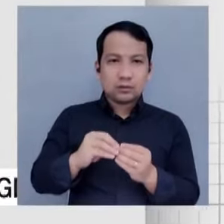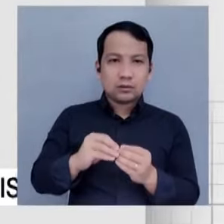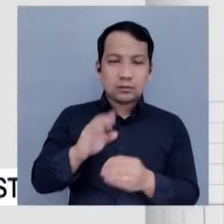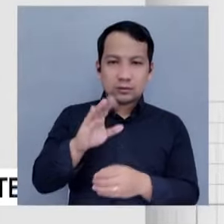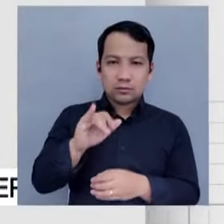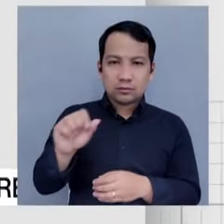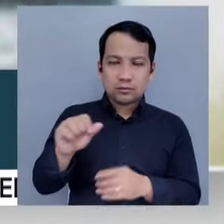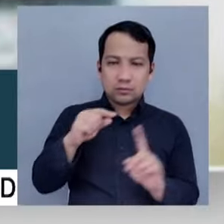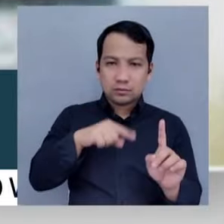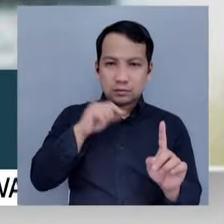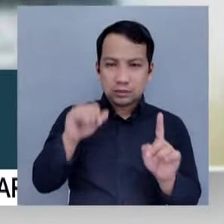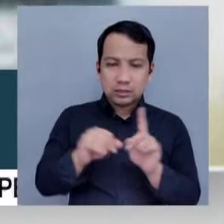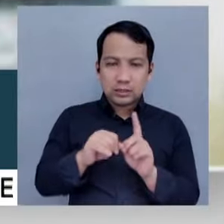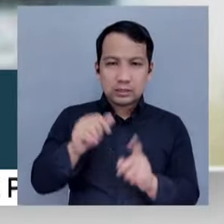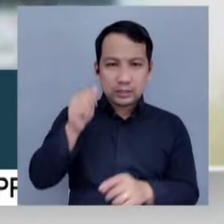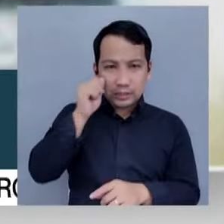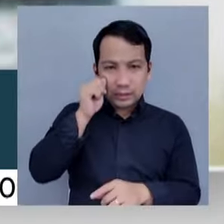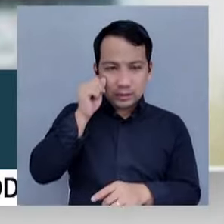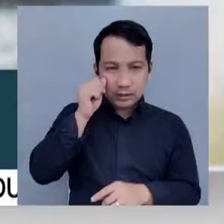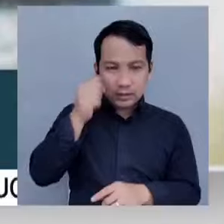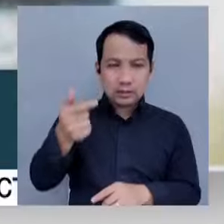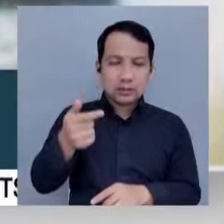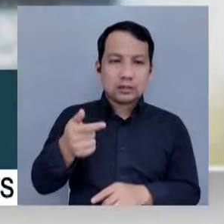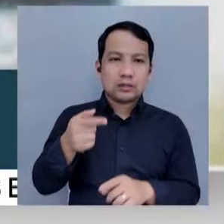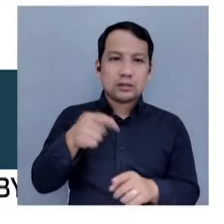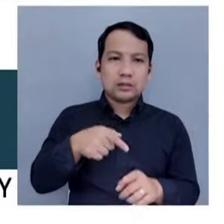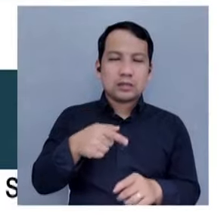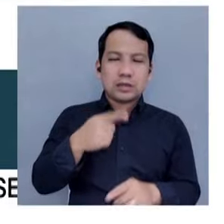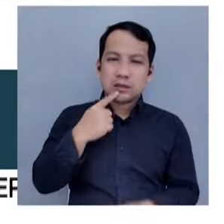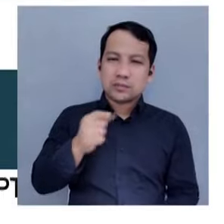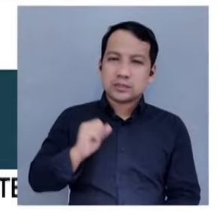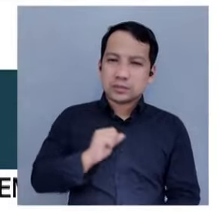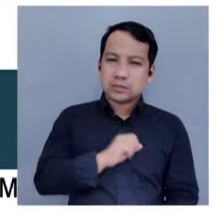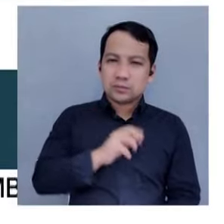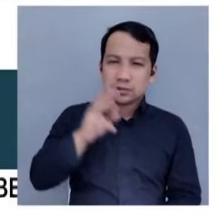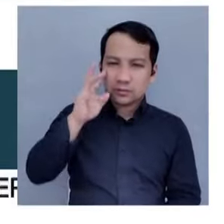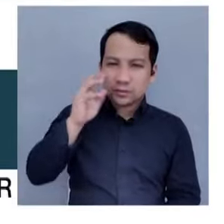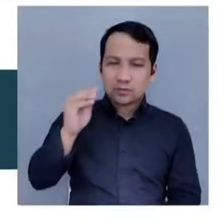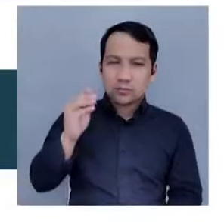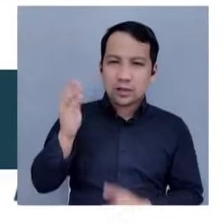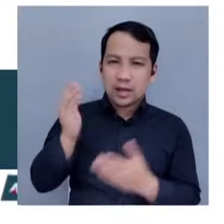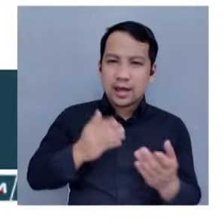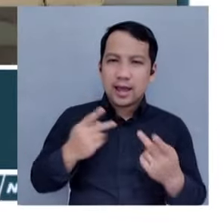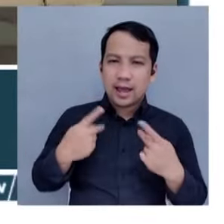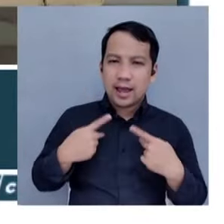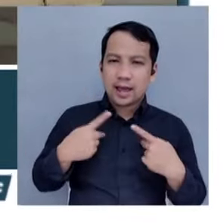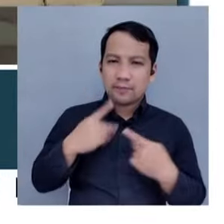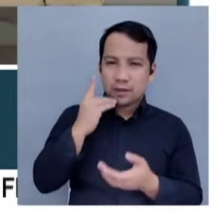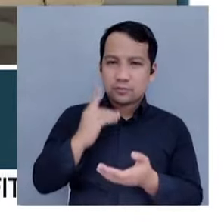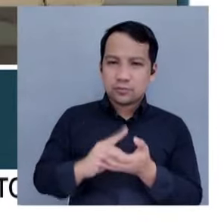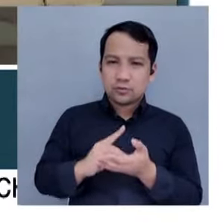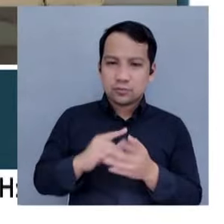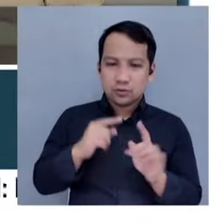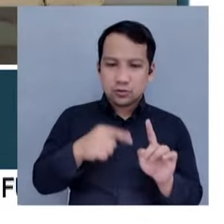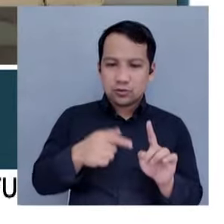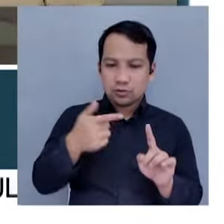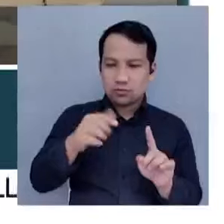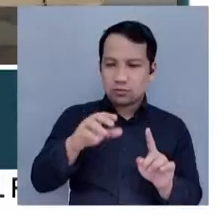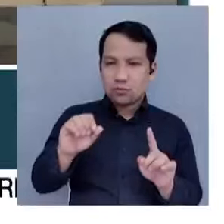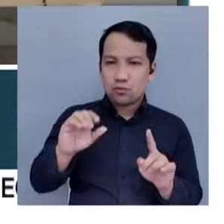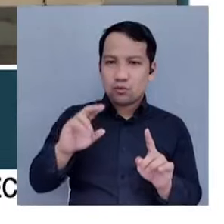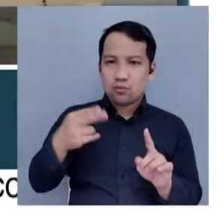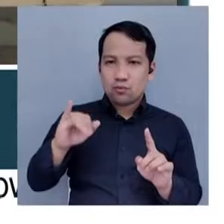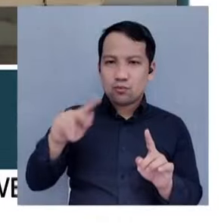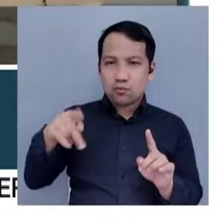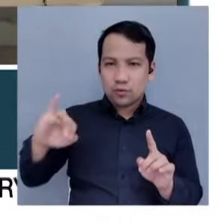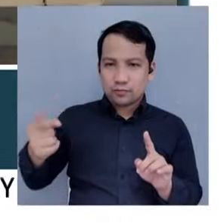Mayor Alice Go. Gatchalian earlier bared new documents of a certain Go Huaping, which he believes is